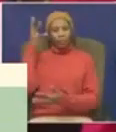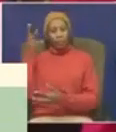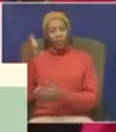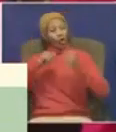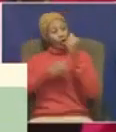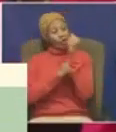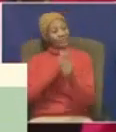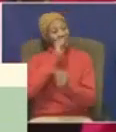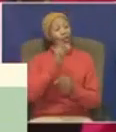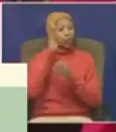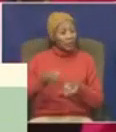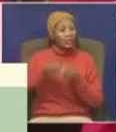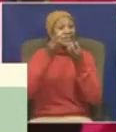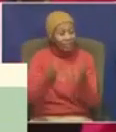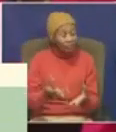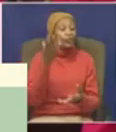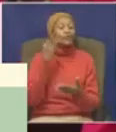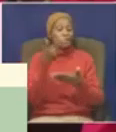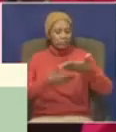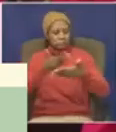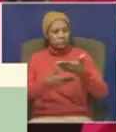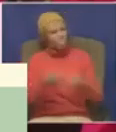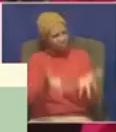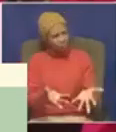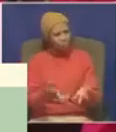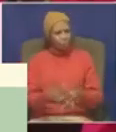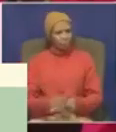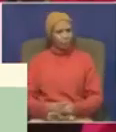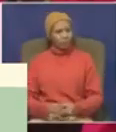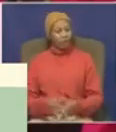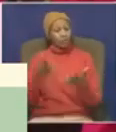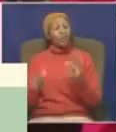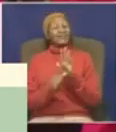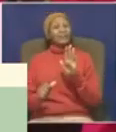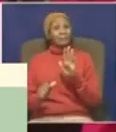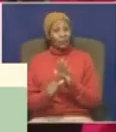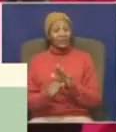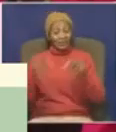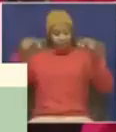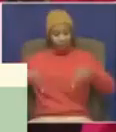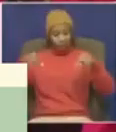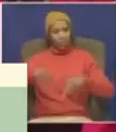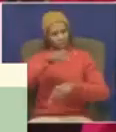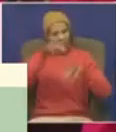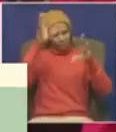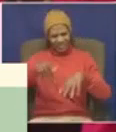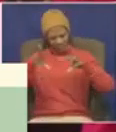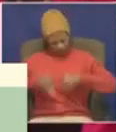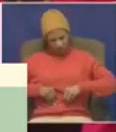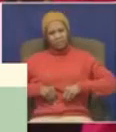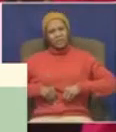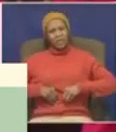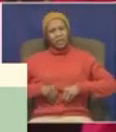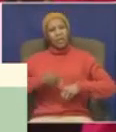is relevant to this place where you are. So it is important that today you admit that you made